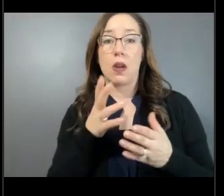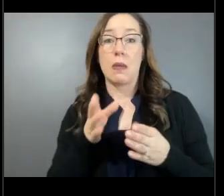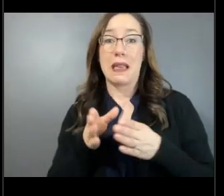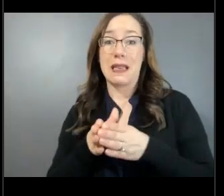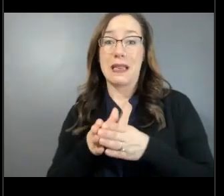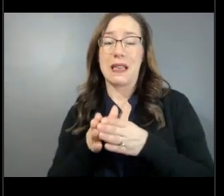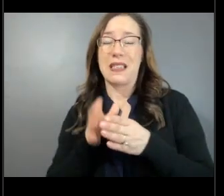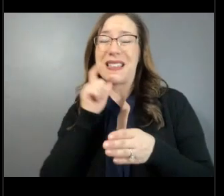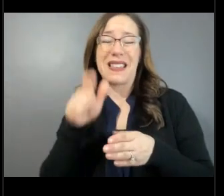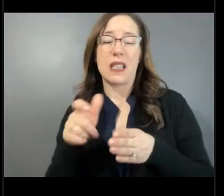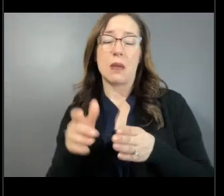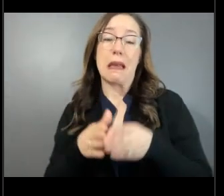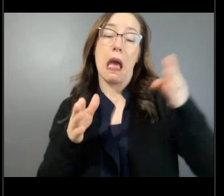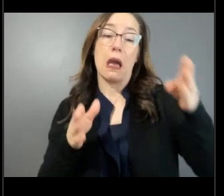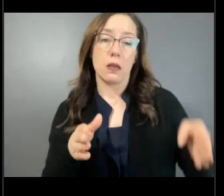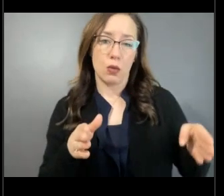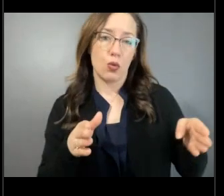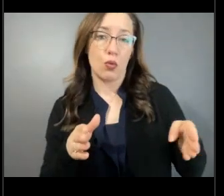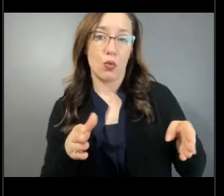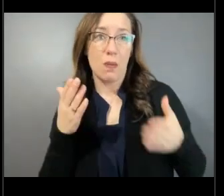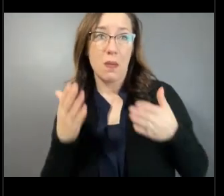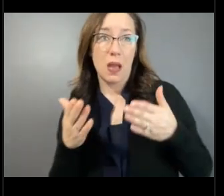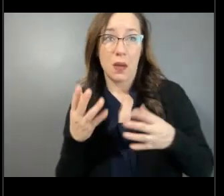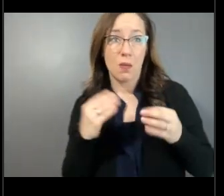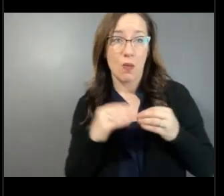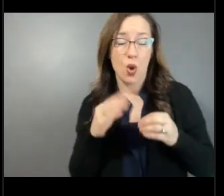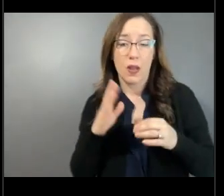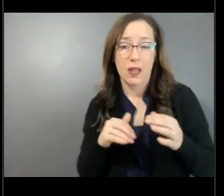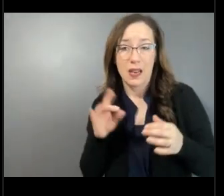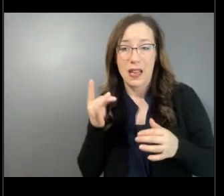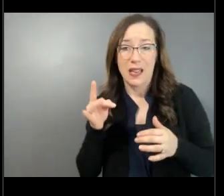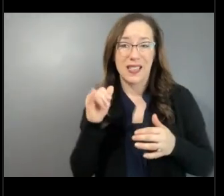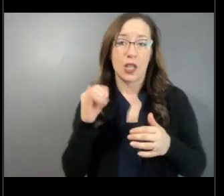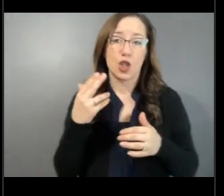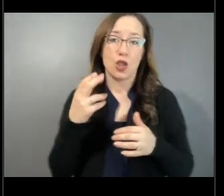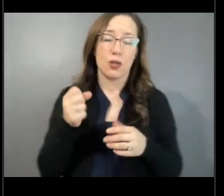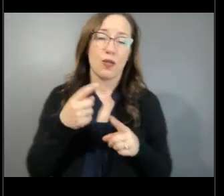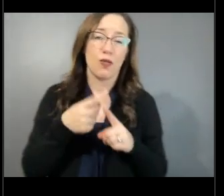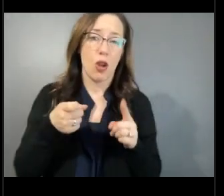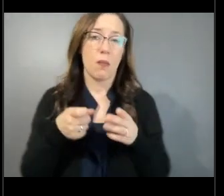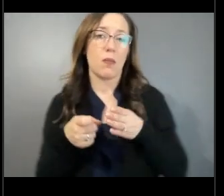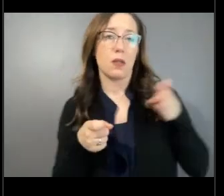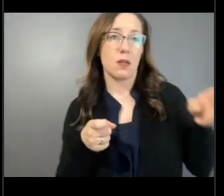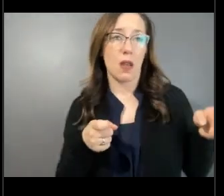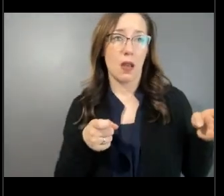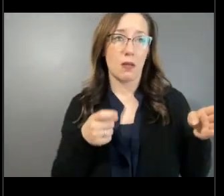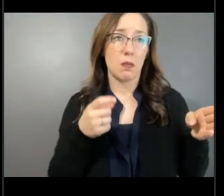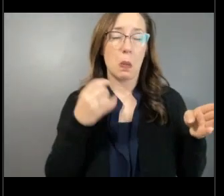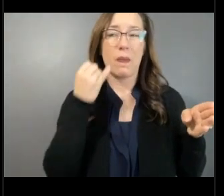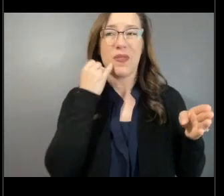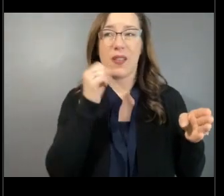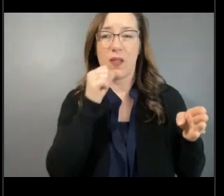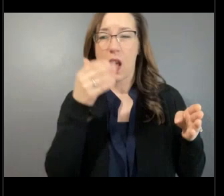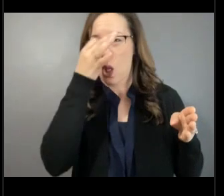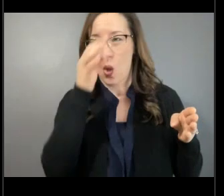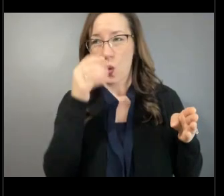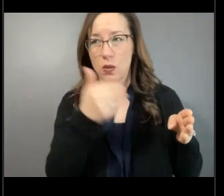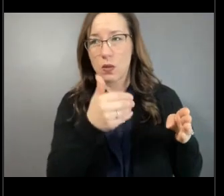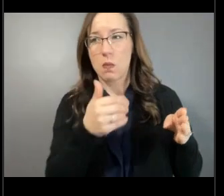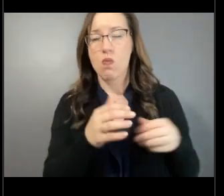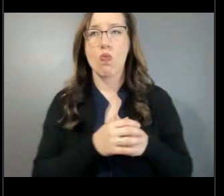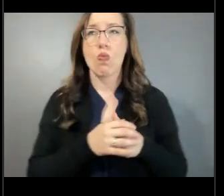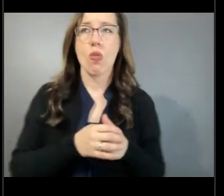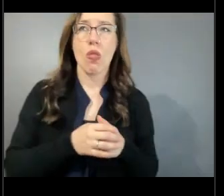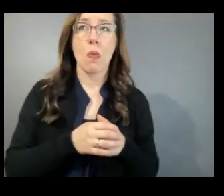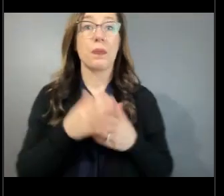wall, in which case it may be more than 18 inches from a sidewall if it's not closely adjacent to a wall. And so I would like